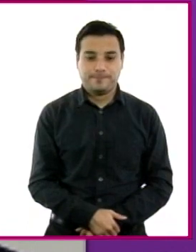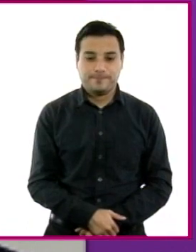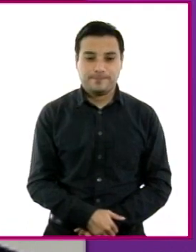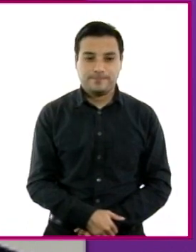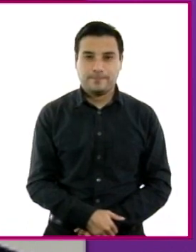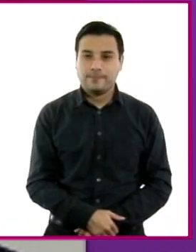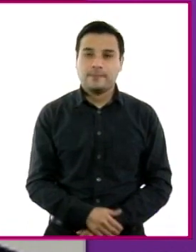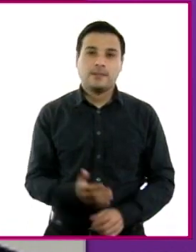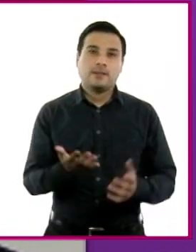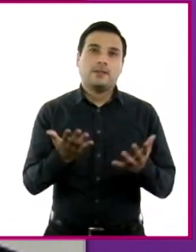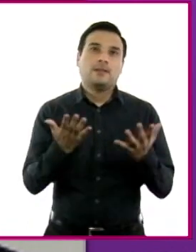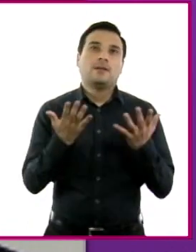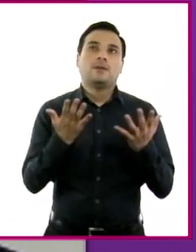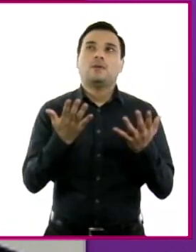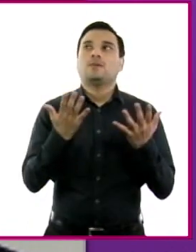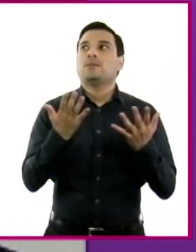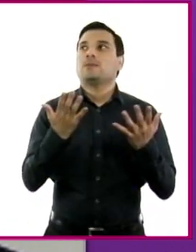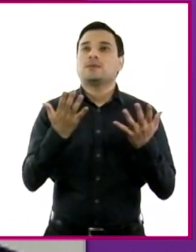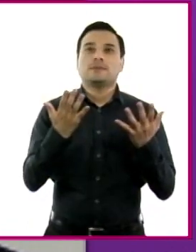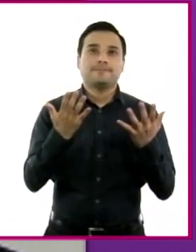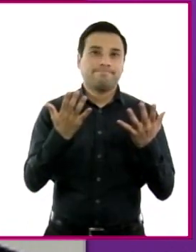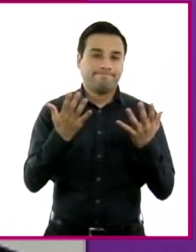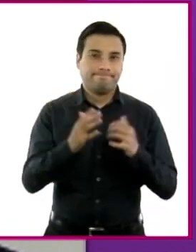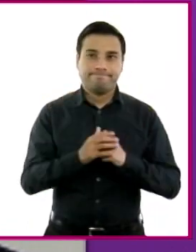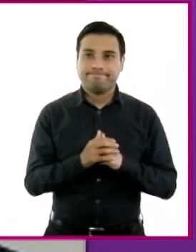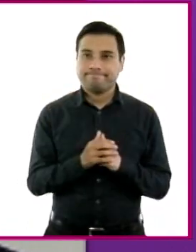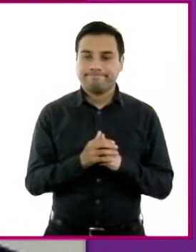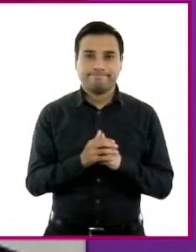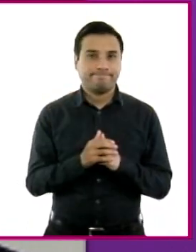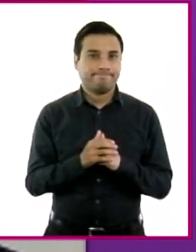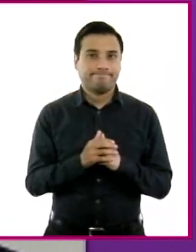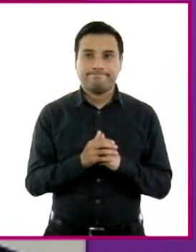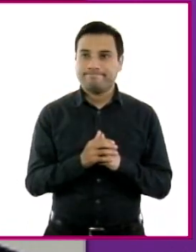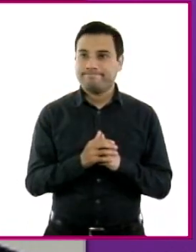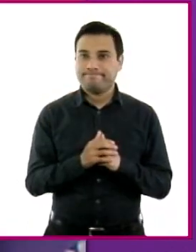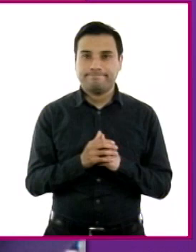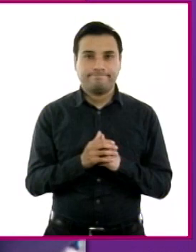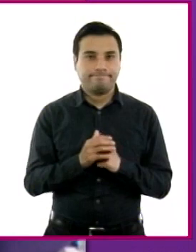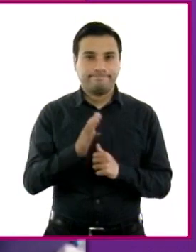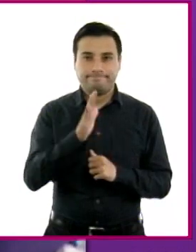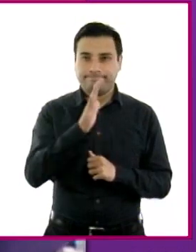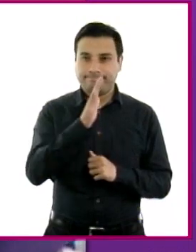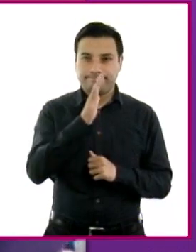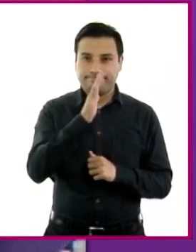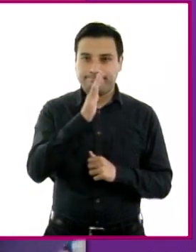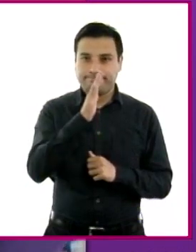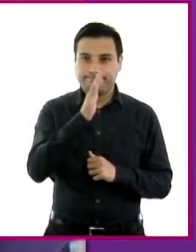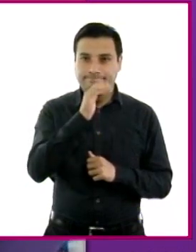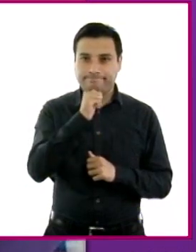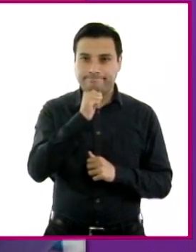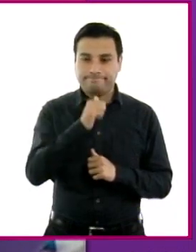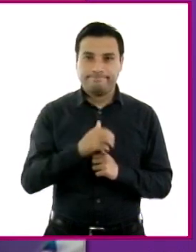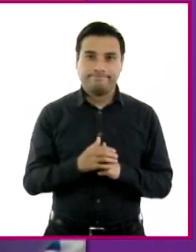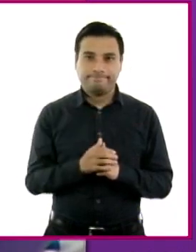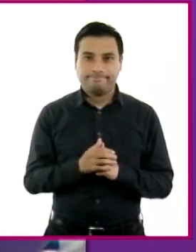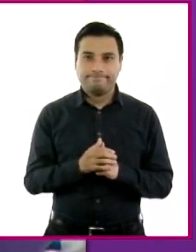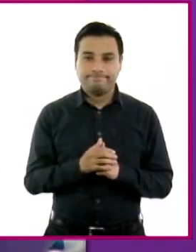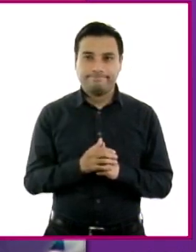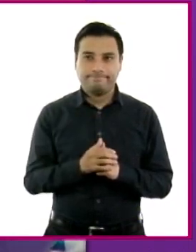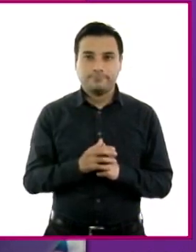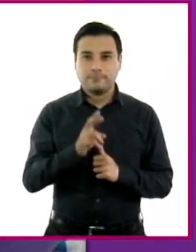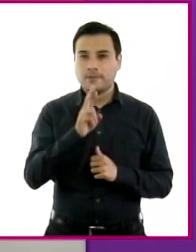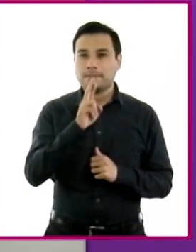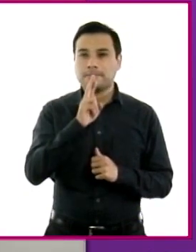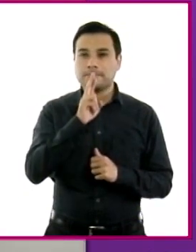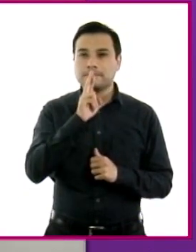Oh boy, oh boy, oh boy. We didn't count on that. What do you say if we go to